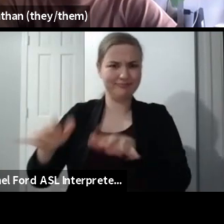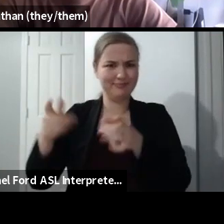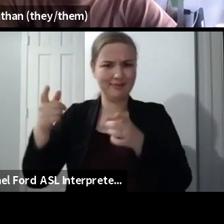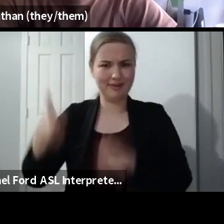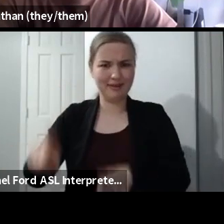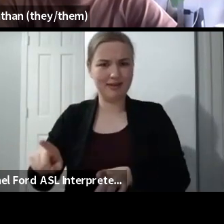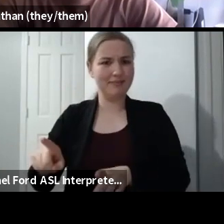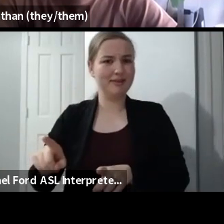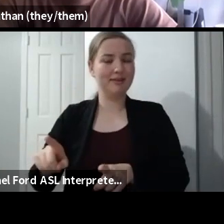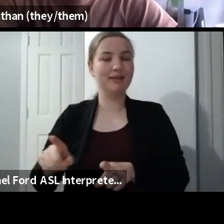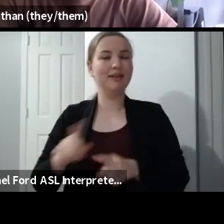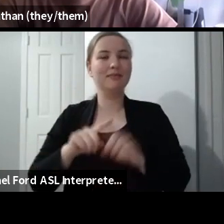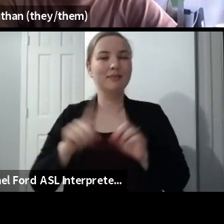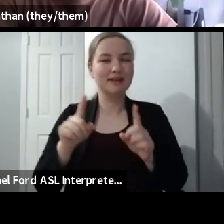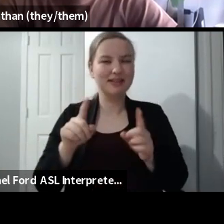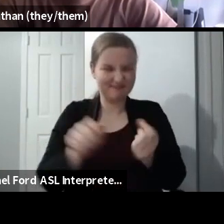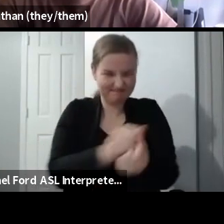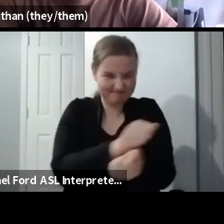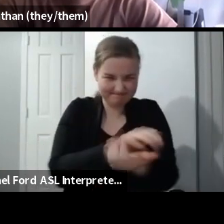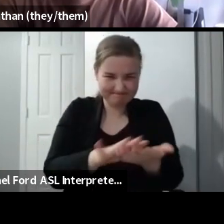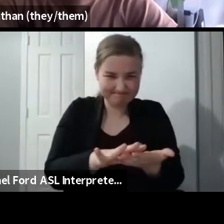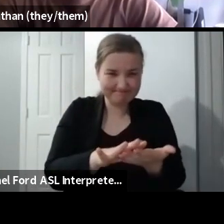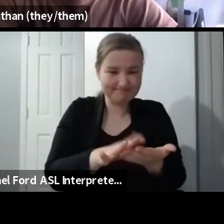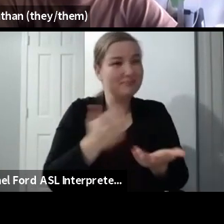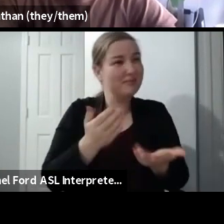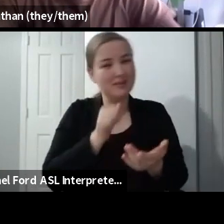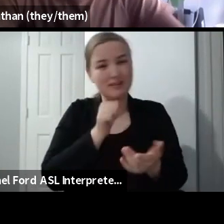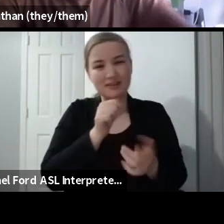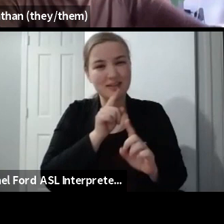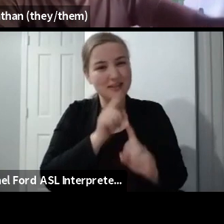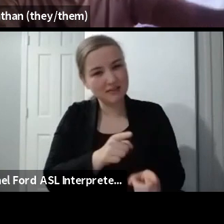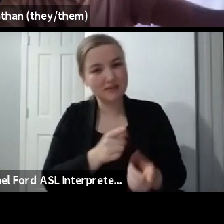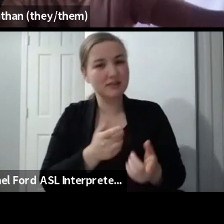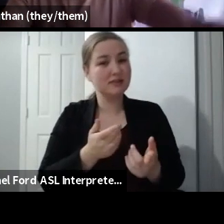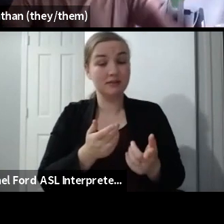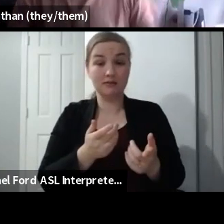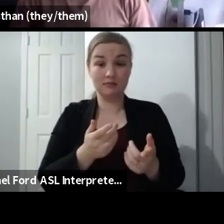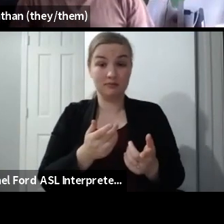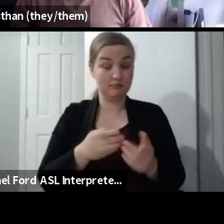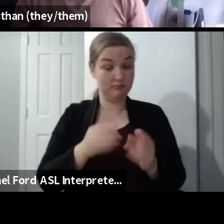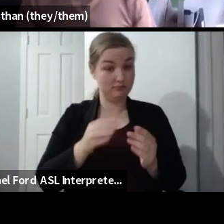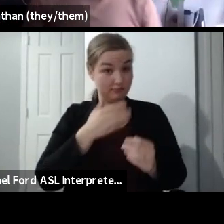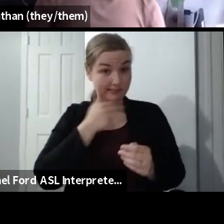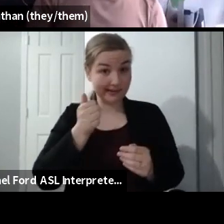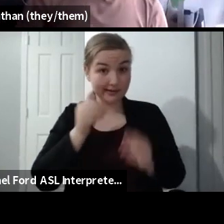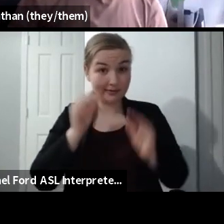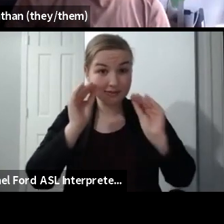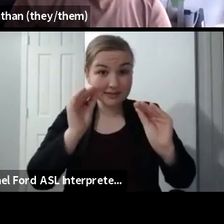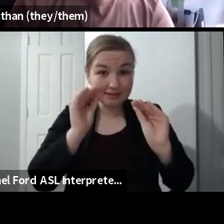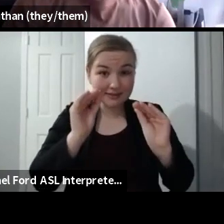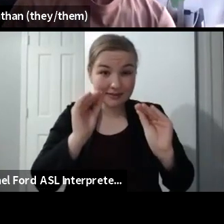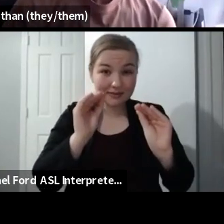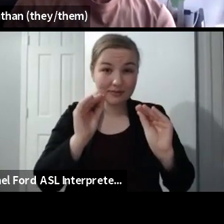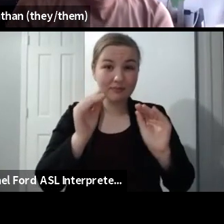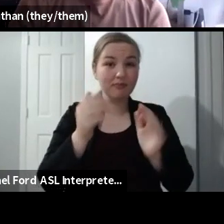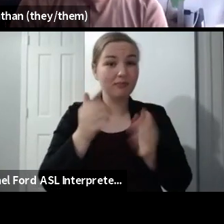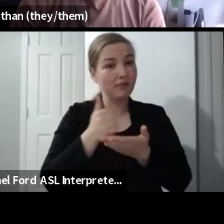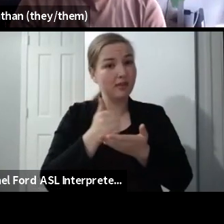Erasure might not be an answer. Teaching and helping to decolonize could be an